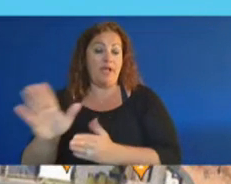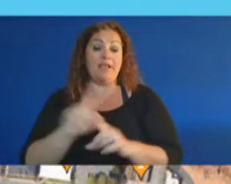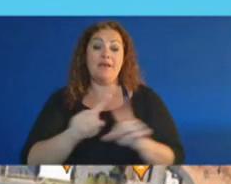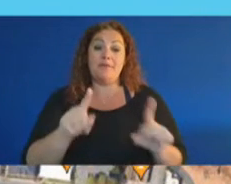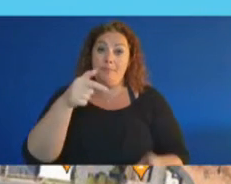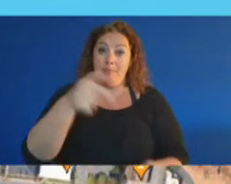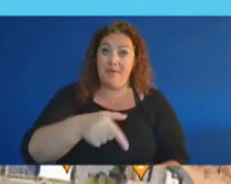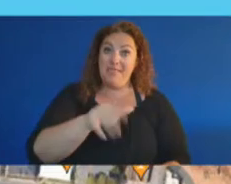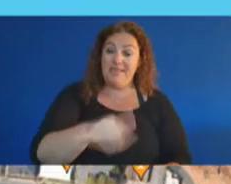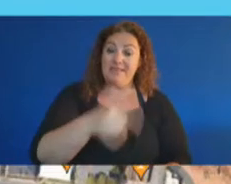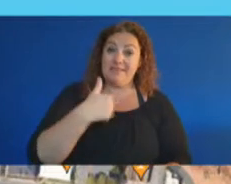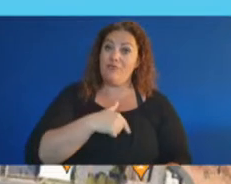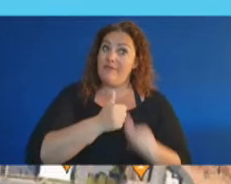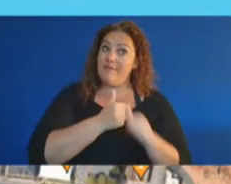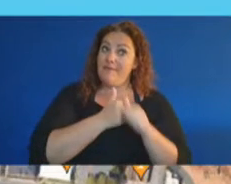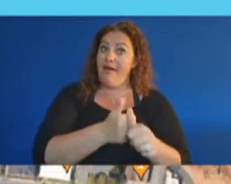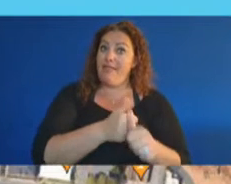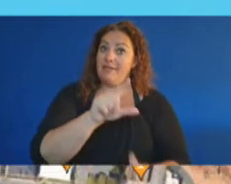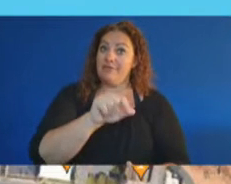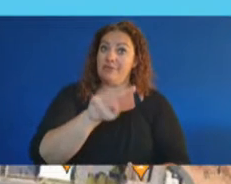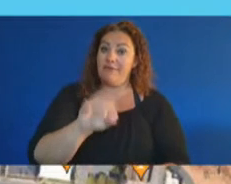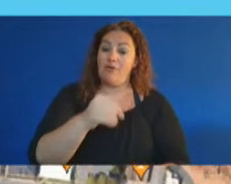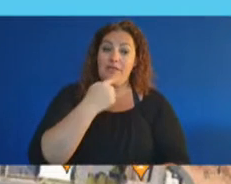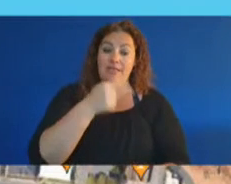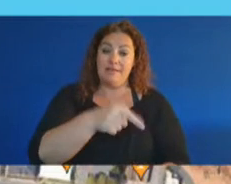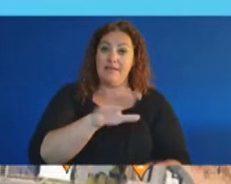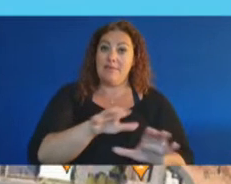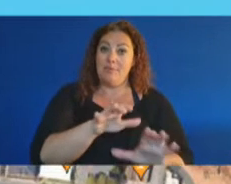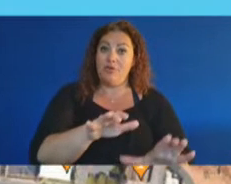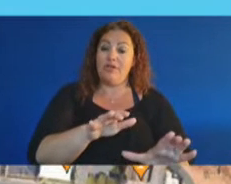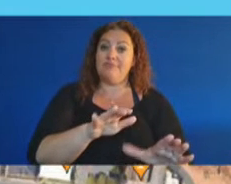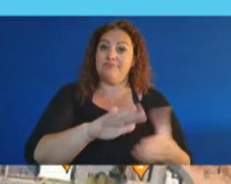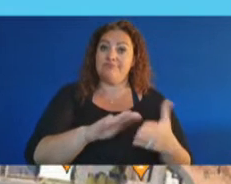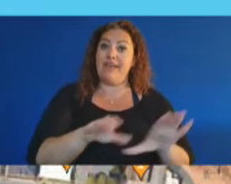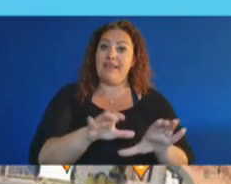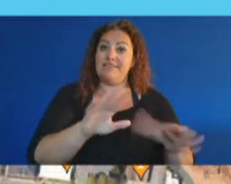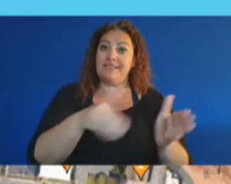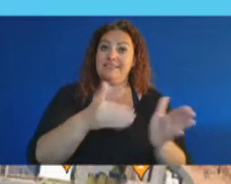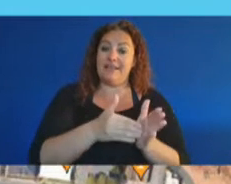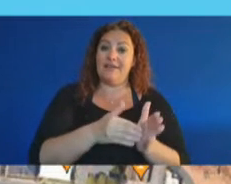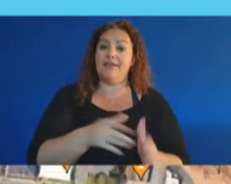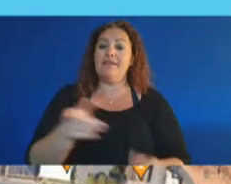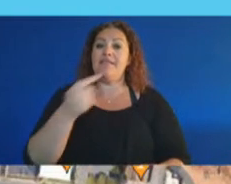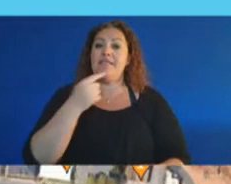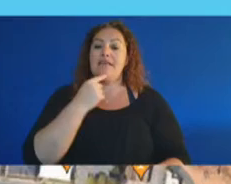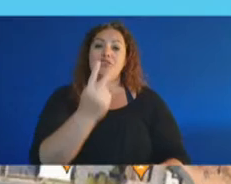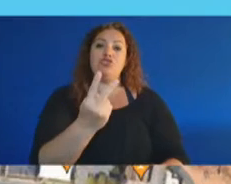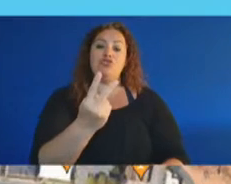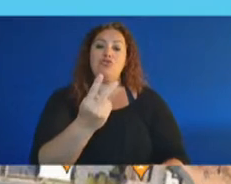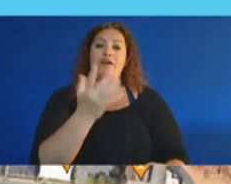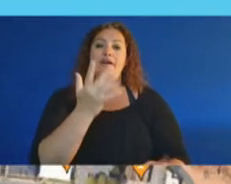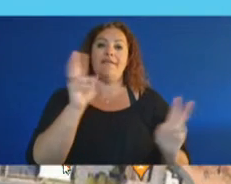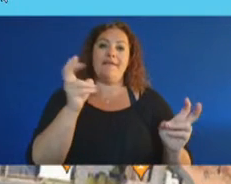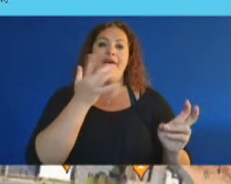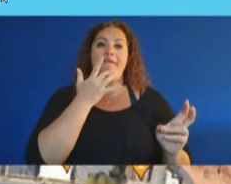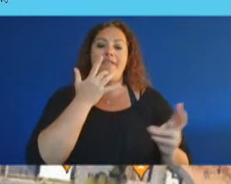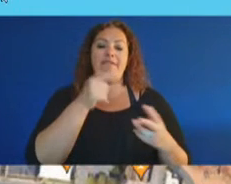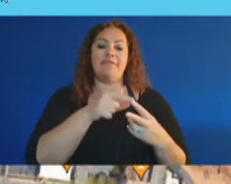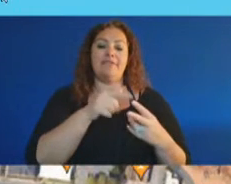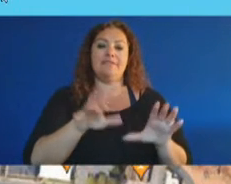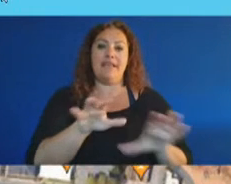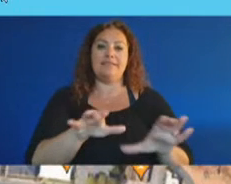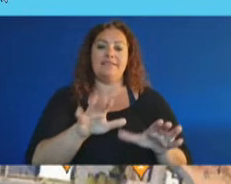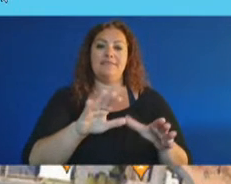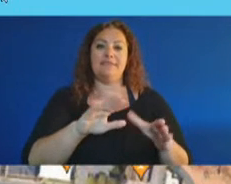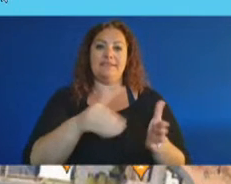says this is a community Activity Center as Dave mentioned there there are two flavors of community activity center and we've talked about which flavor